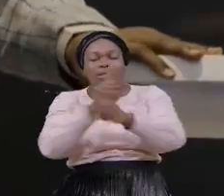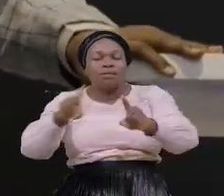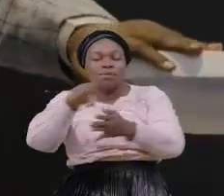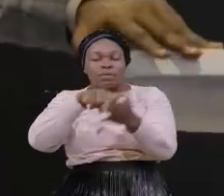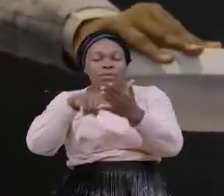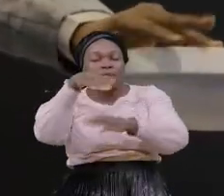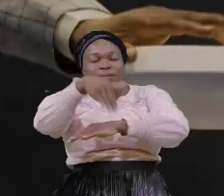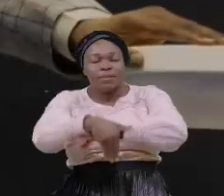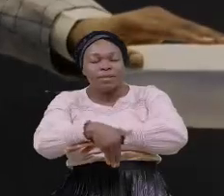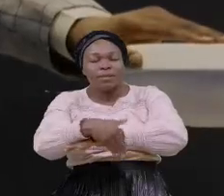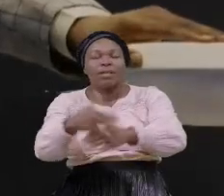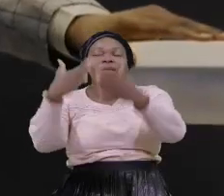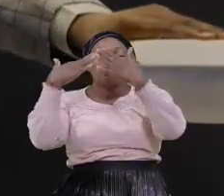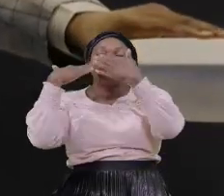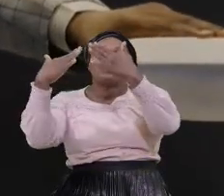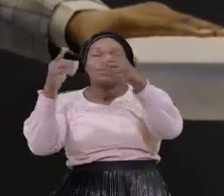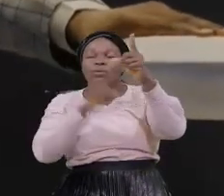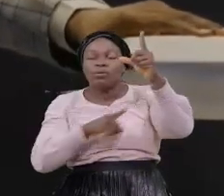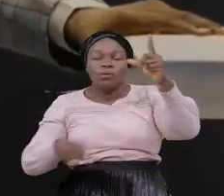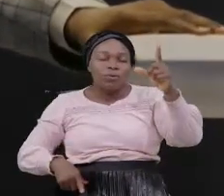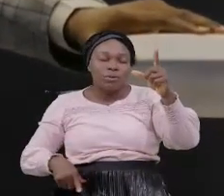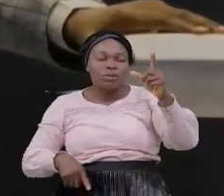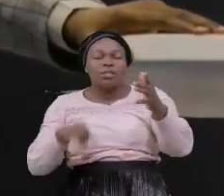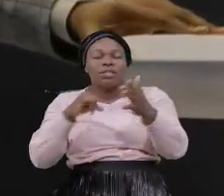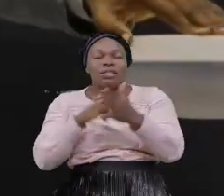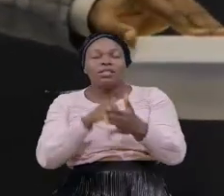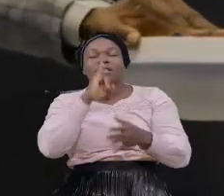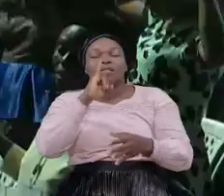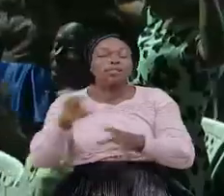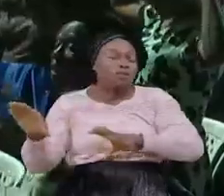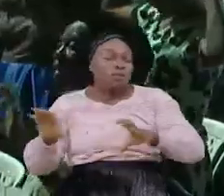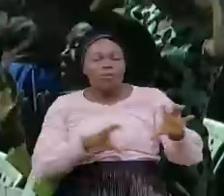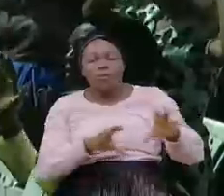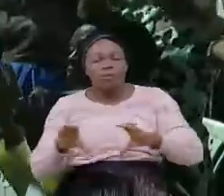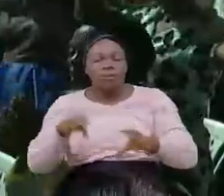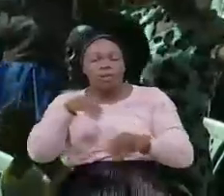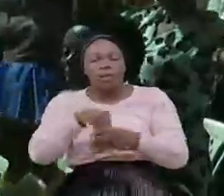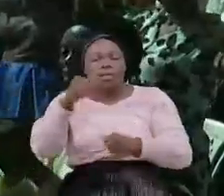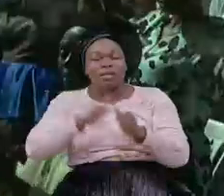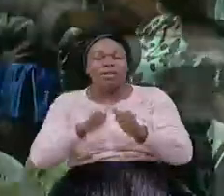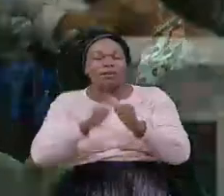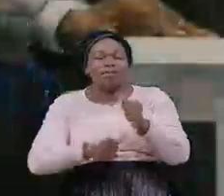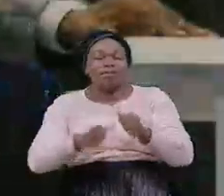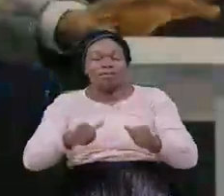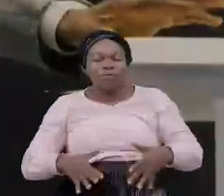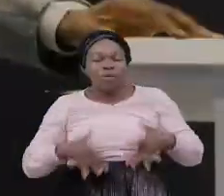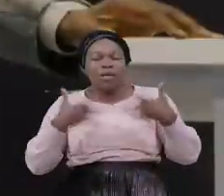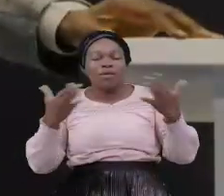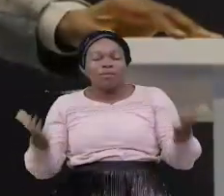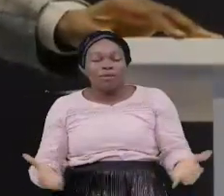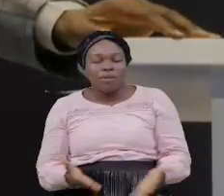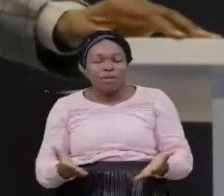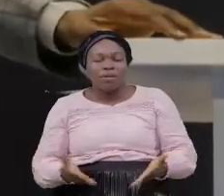Thank you, Lord. It is done in every life. Here at the Alpha